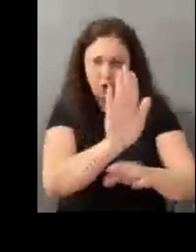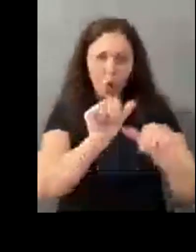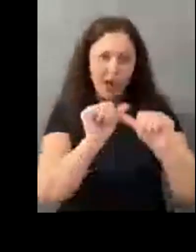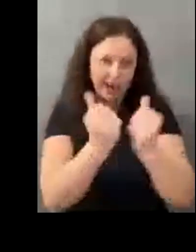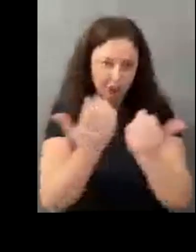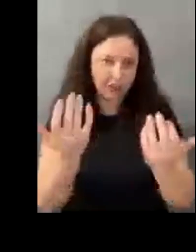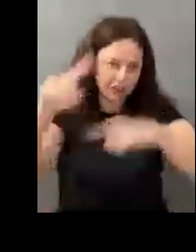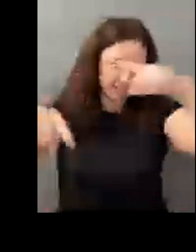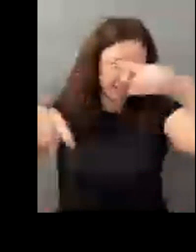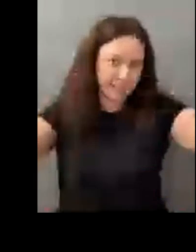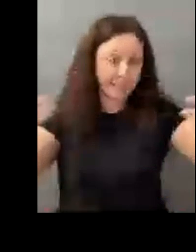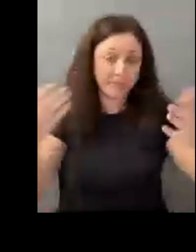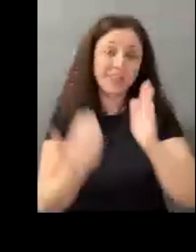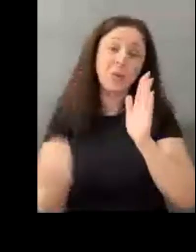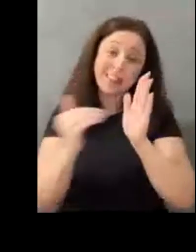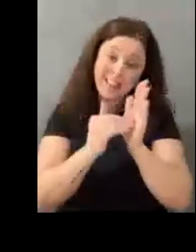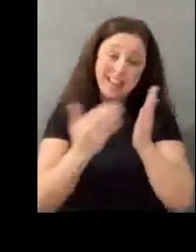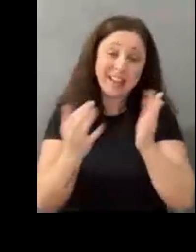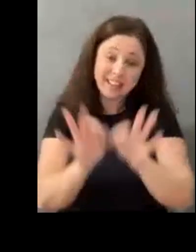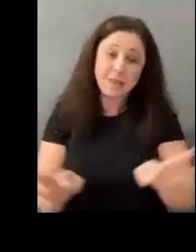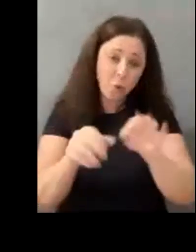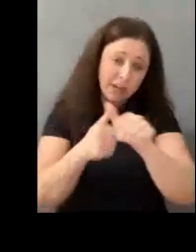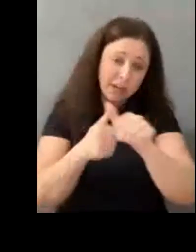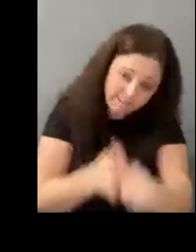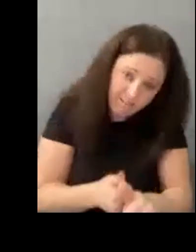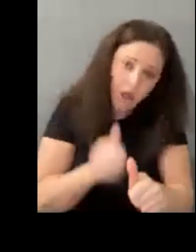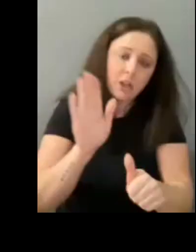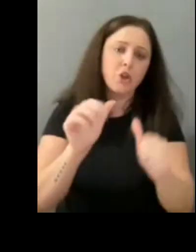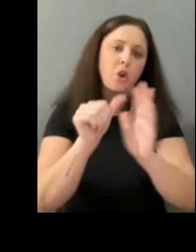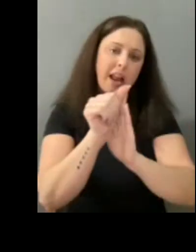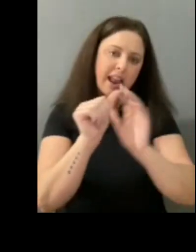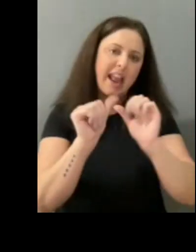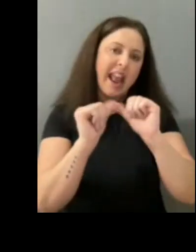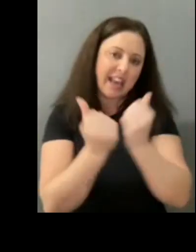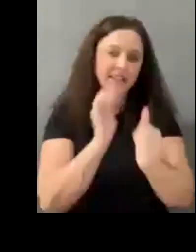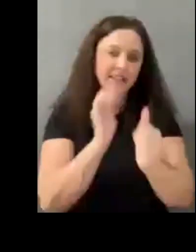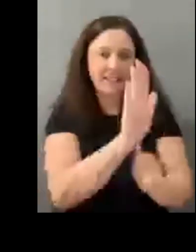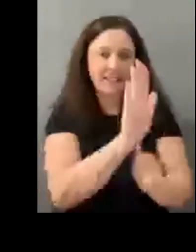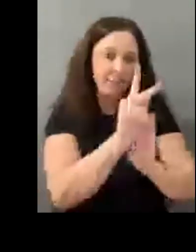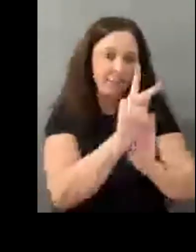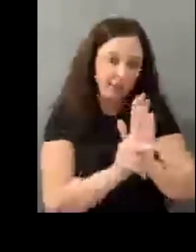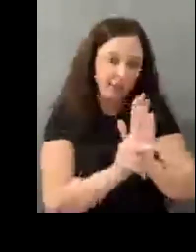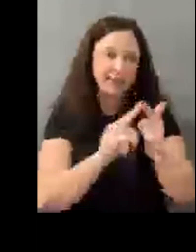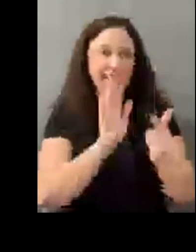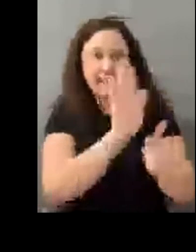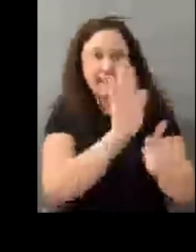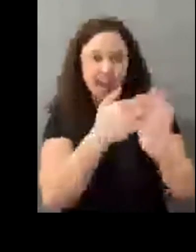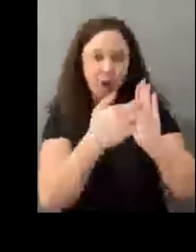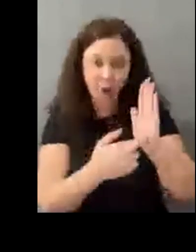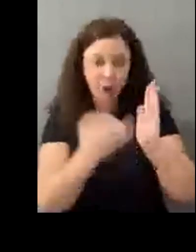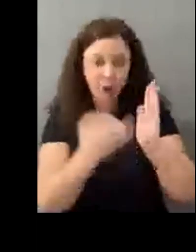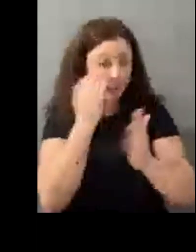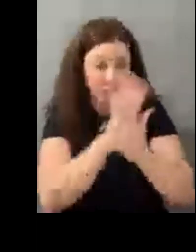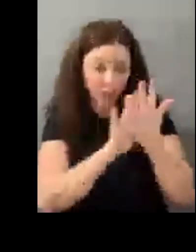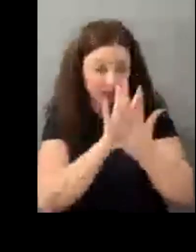important that, again, you follow your agency policies and rules. If you have questions about that, ask your